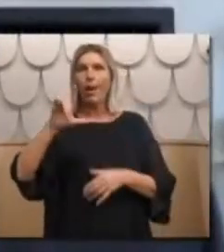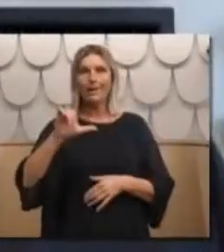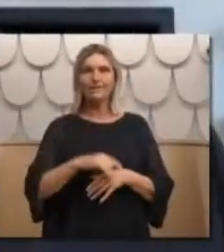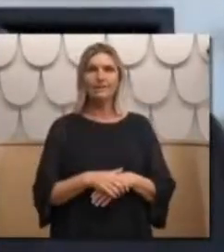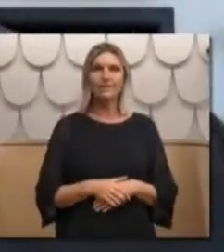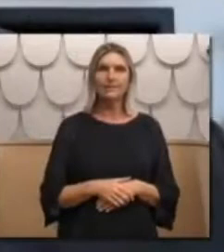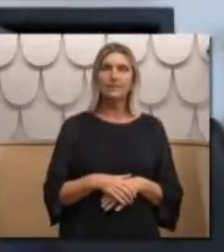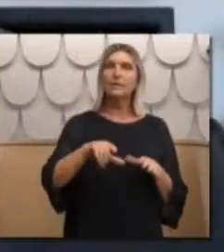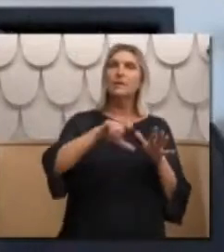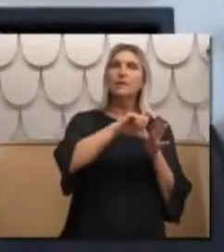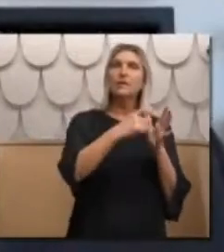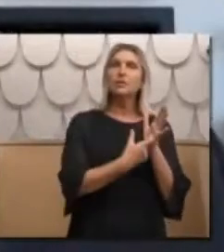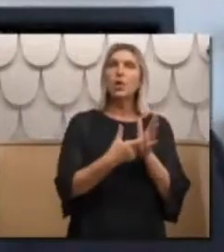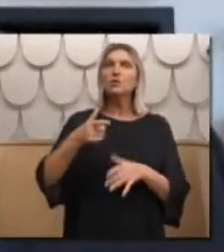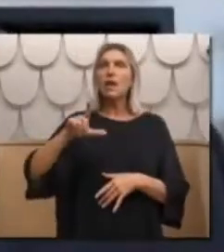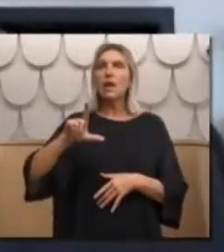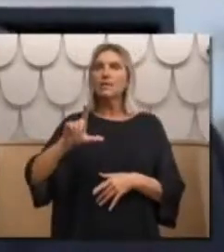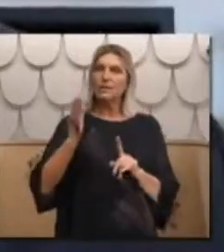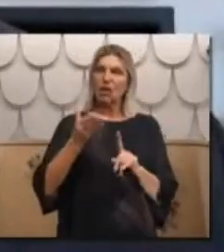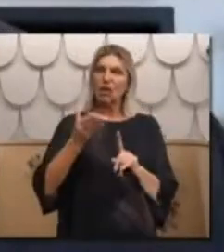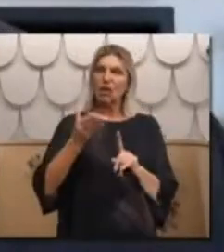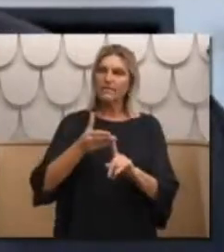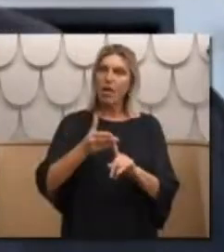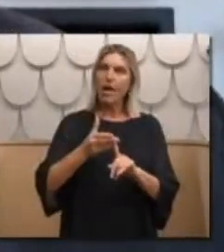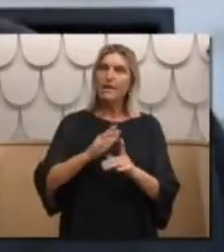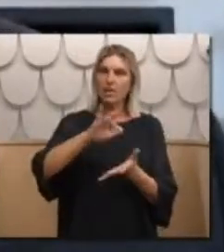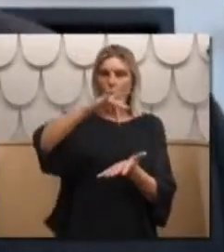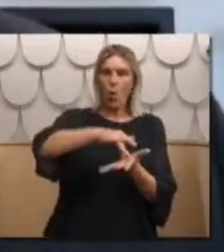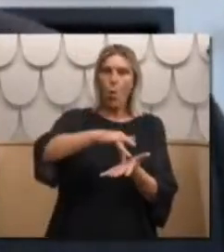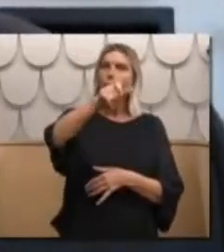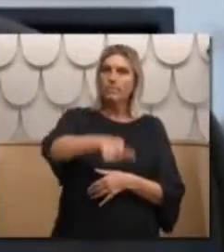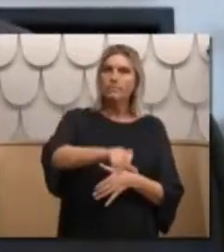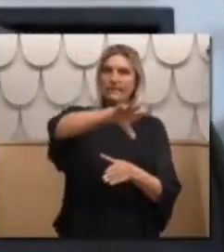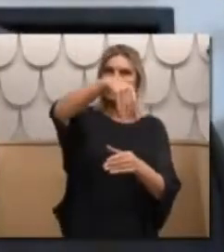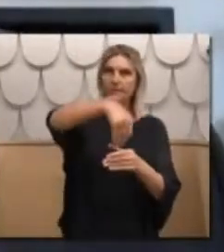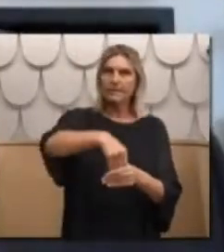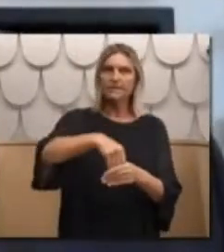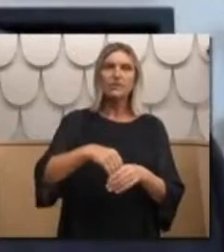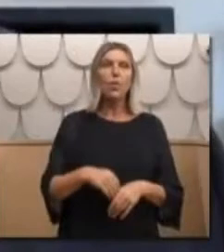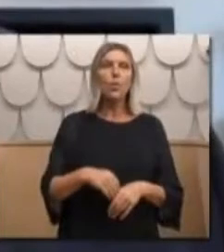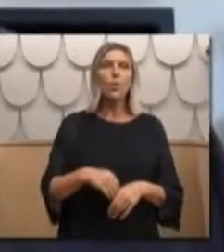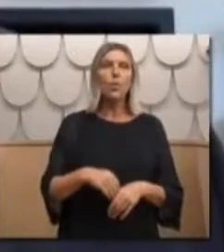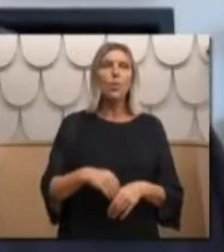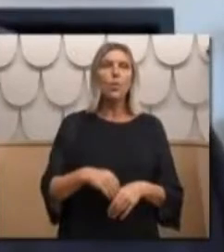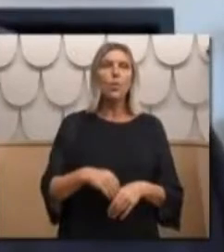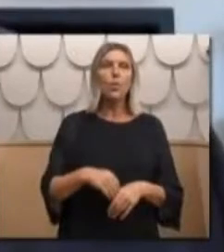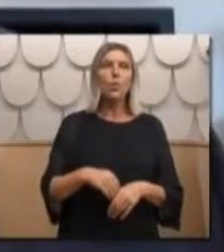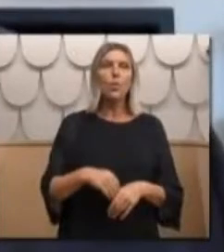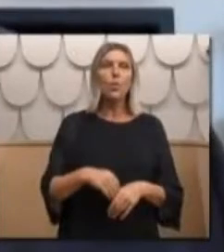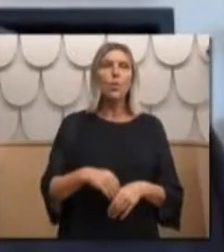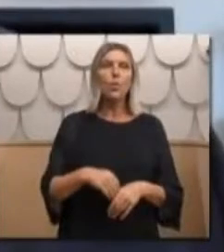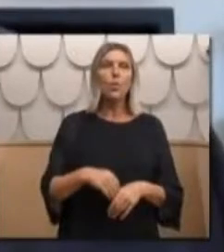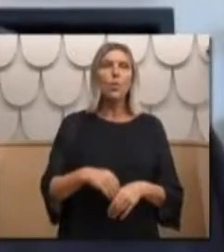Dr. Leeks was designated a core participant in this matter on the 23rd of April, 2021. And